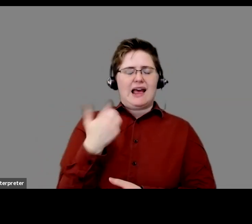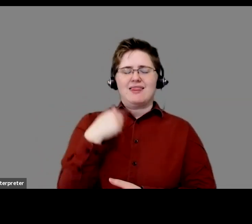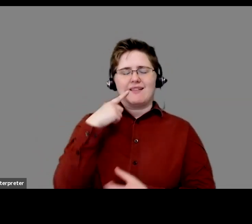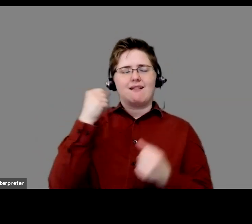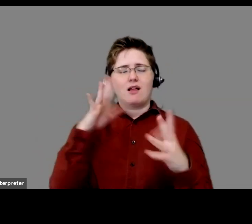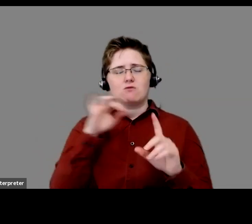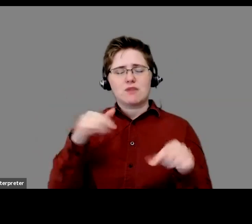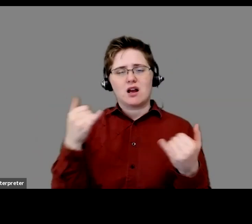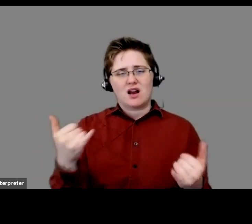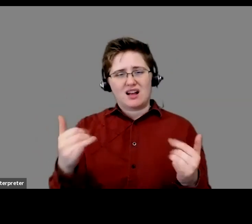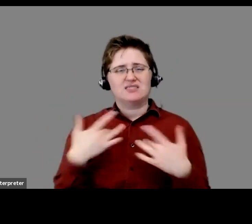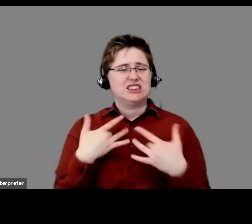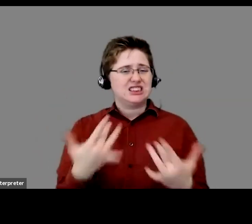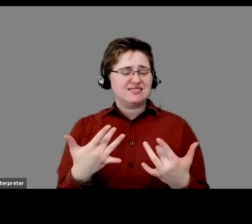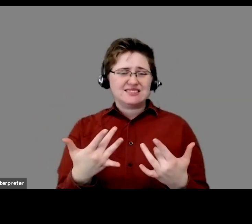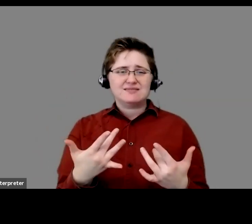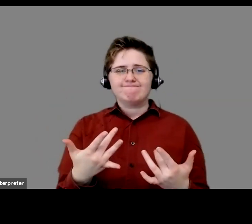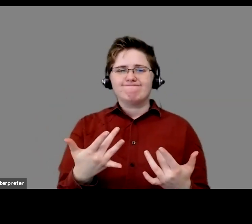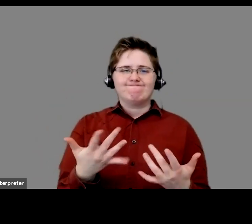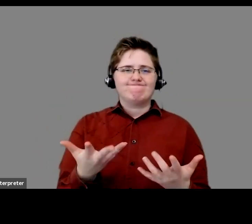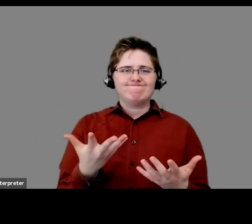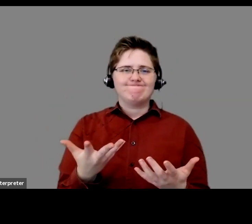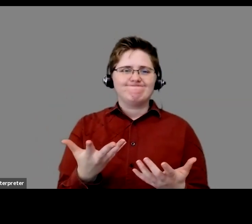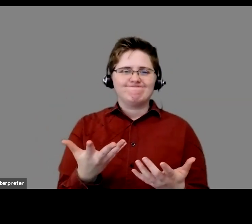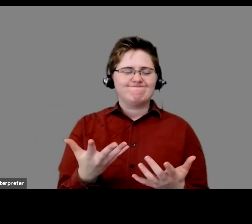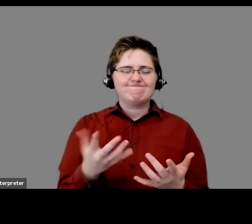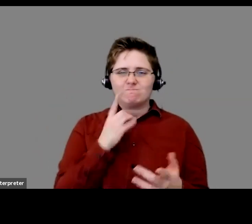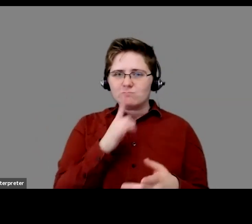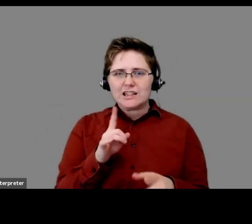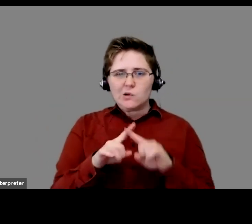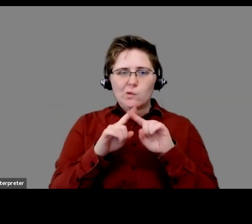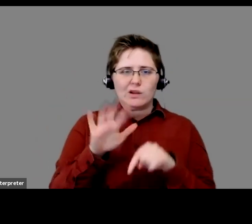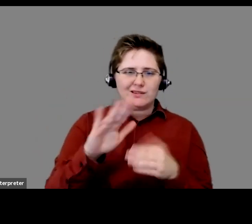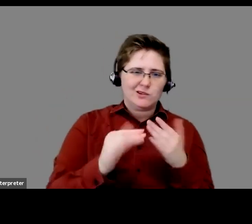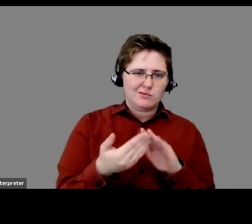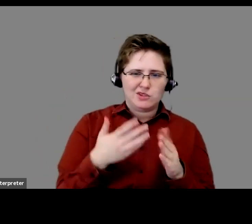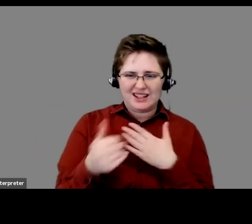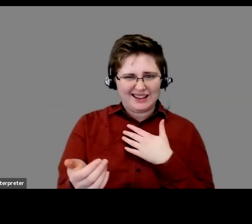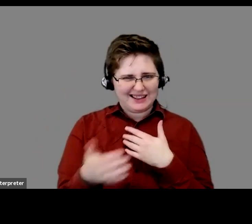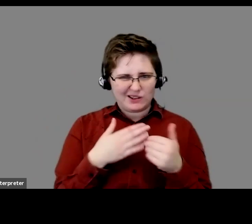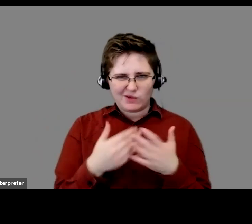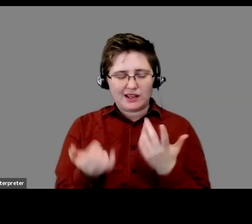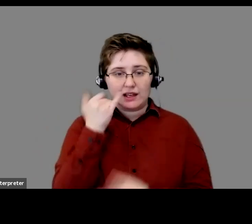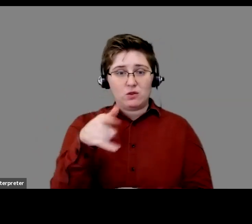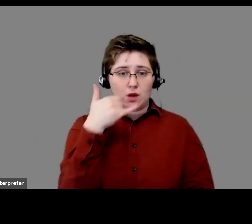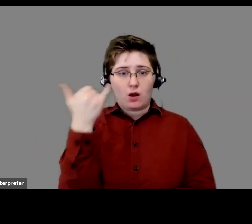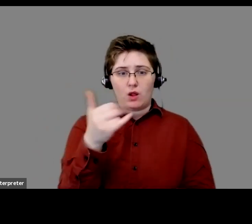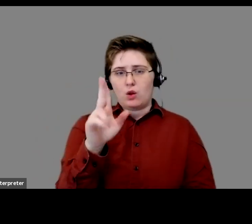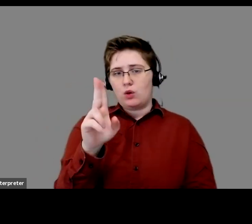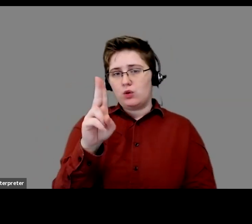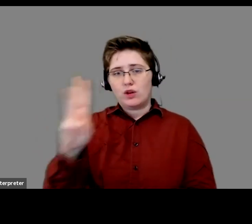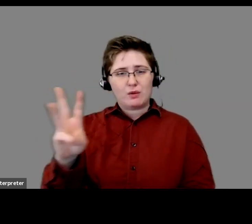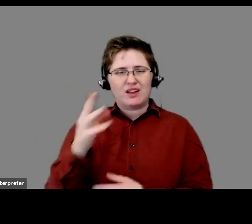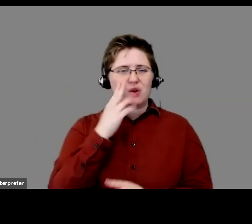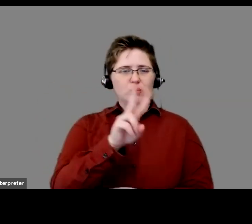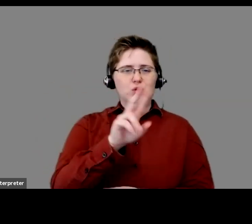now has generally been to rely on your community anyways. If you were to call like a United Way, like